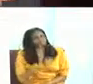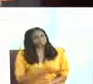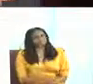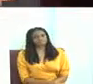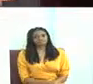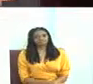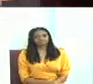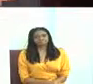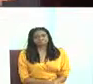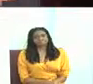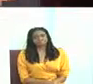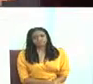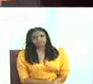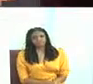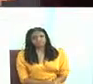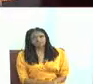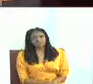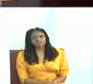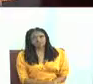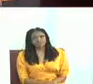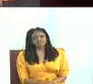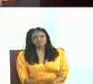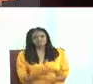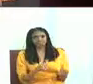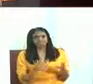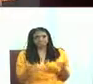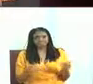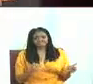My ear's not cooperating. Okay, there we go.